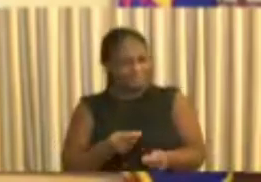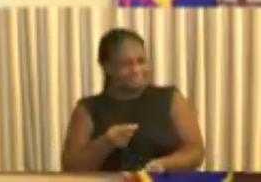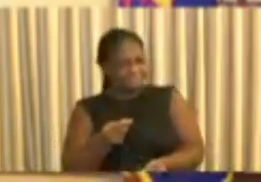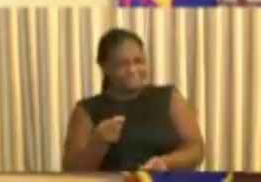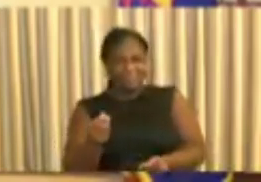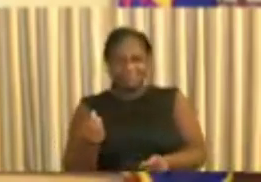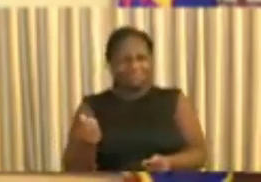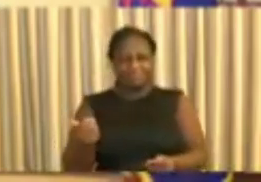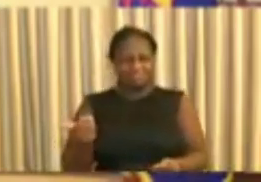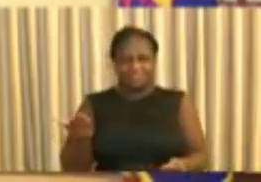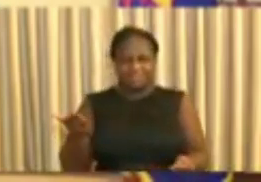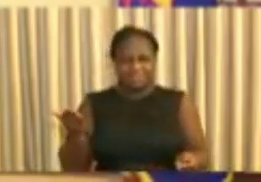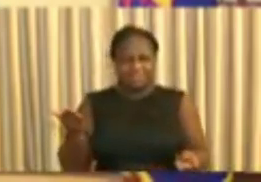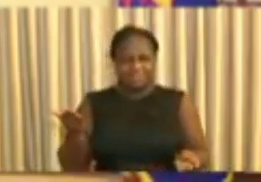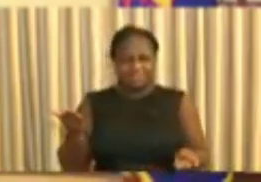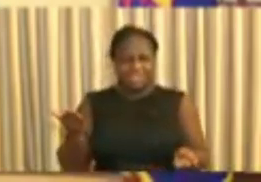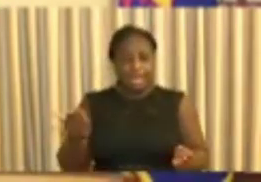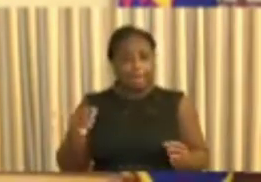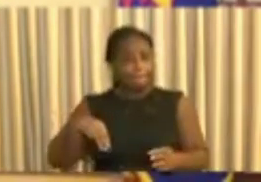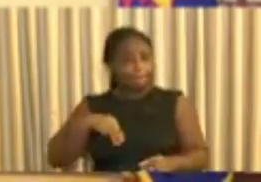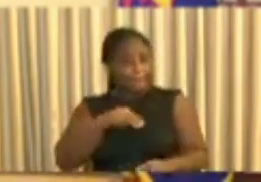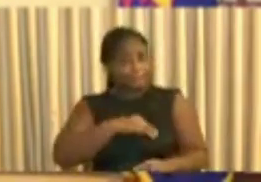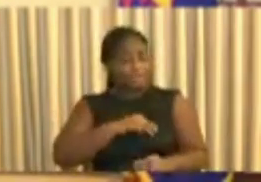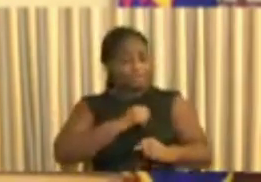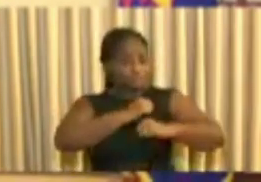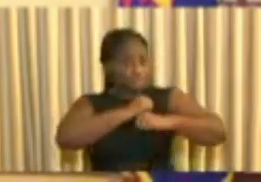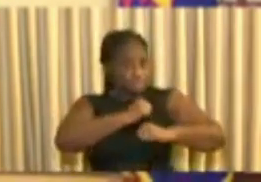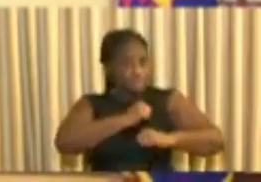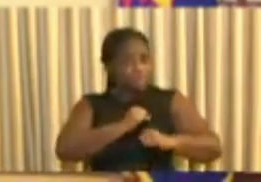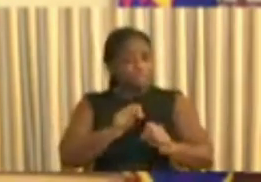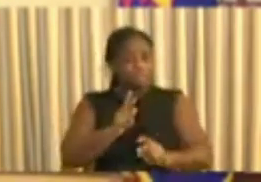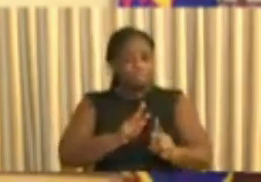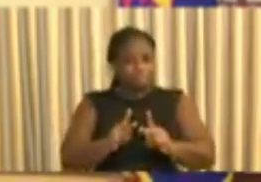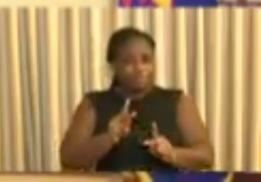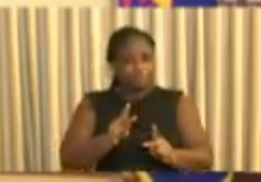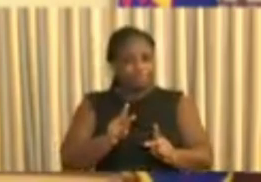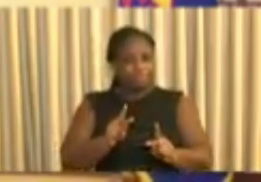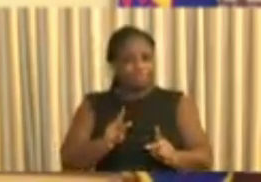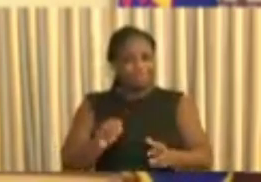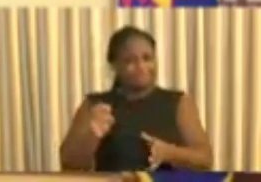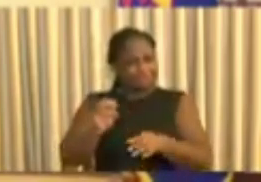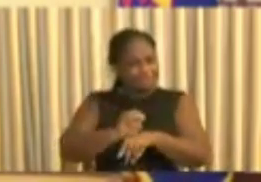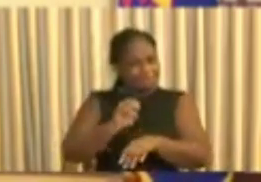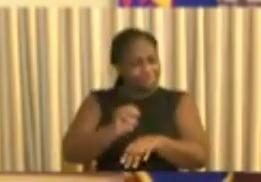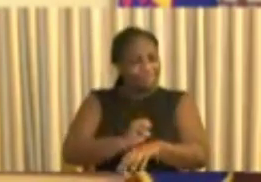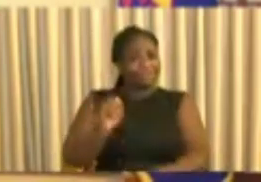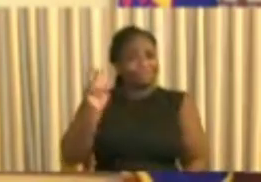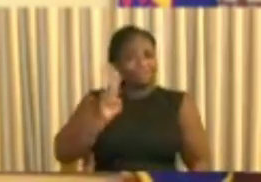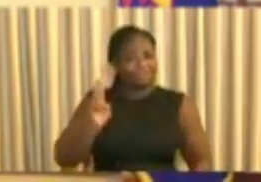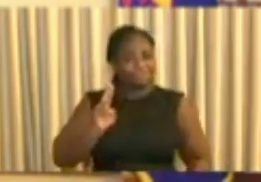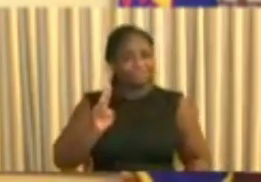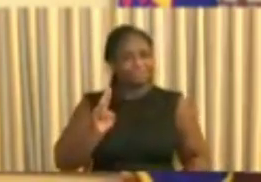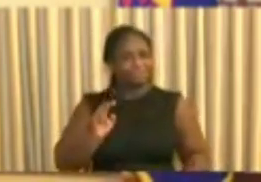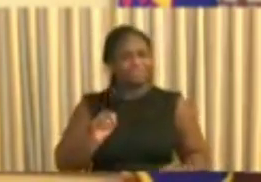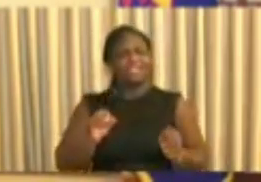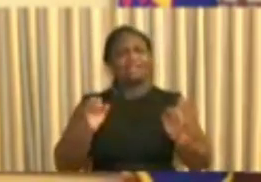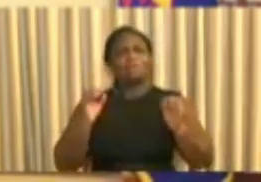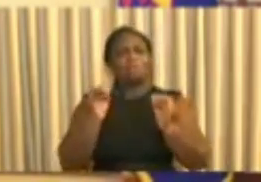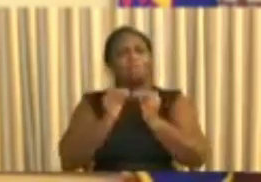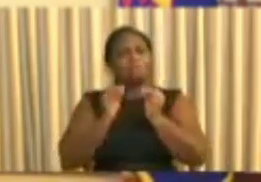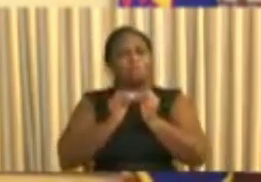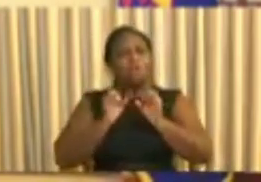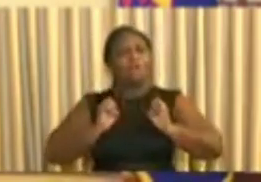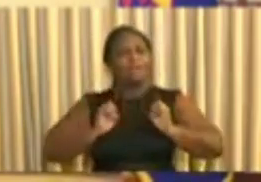few instances where members of our security agencies have employed the use of excessive